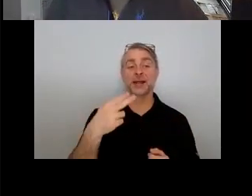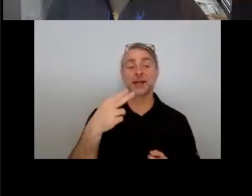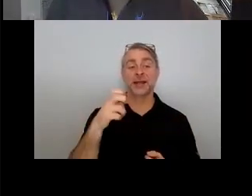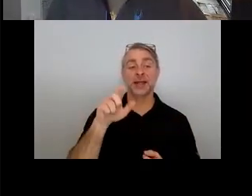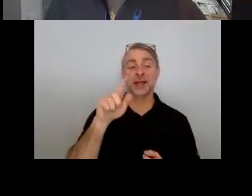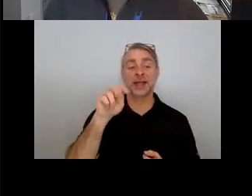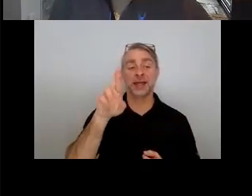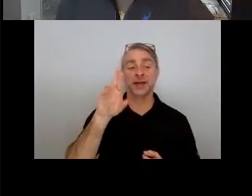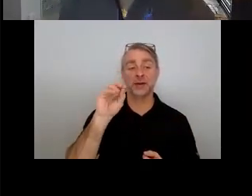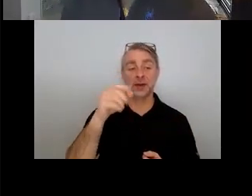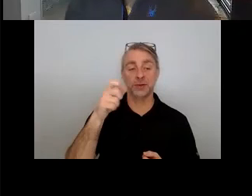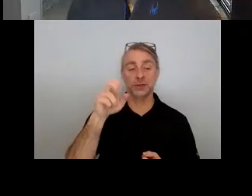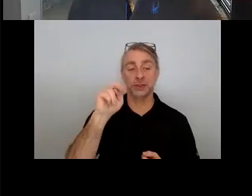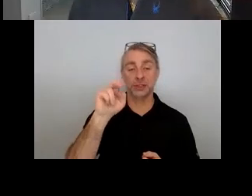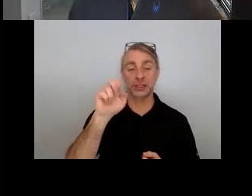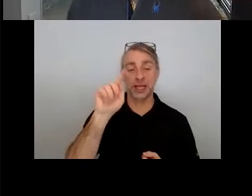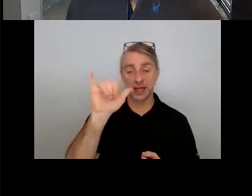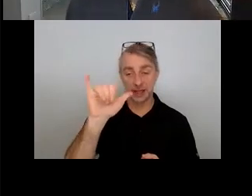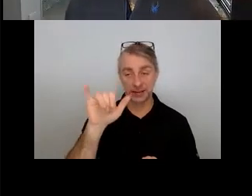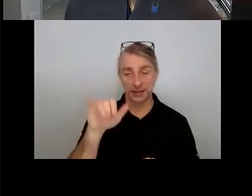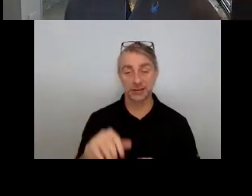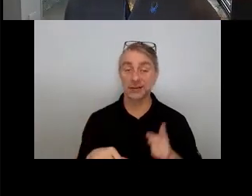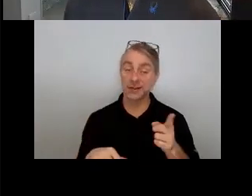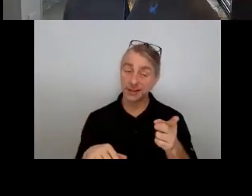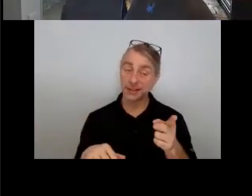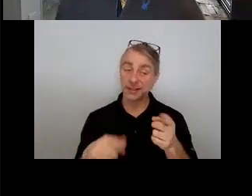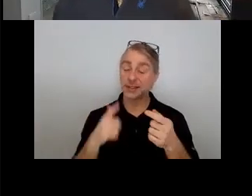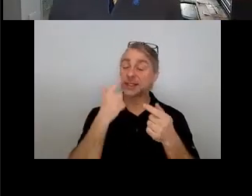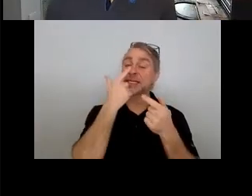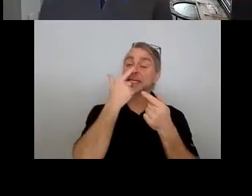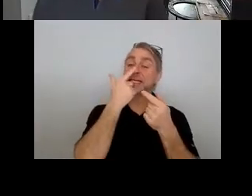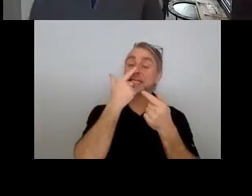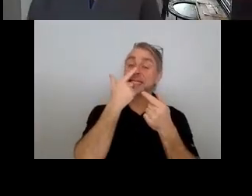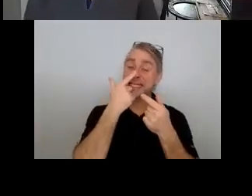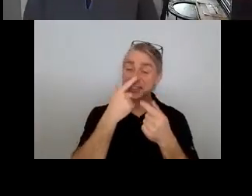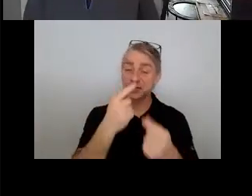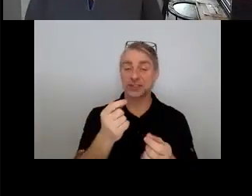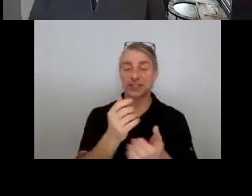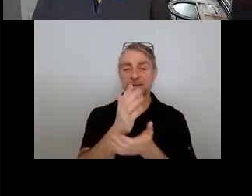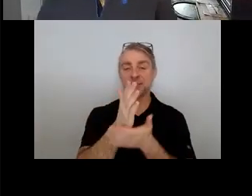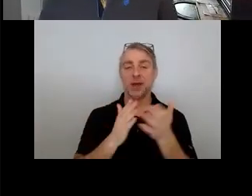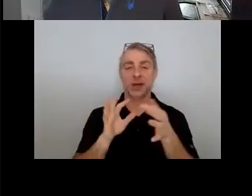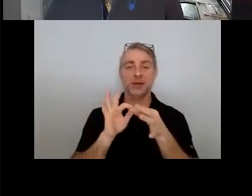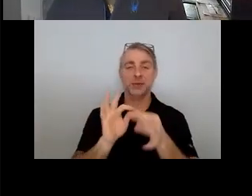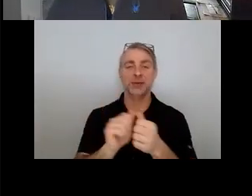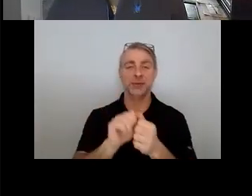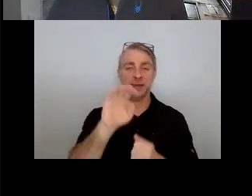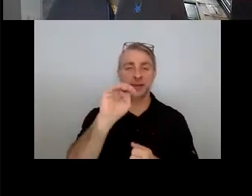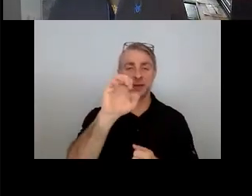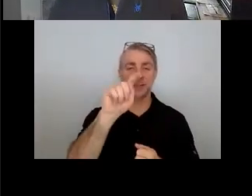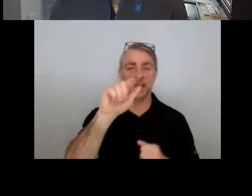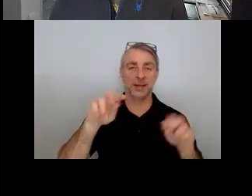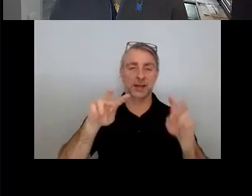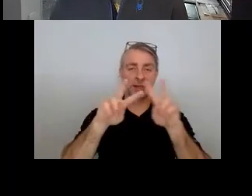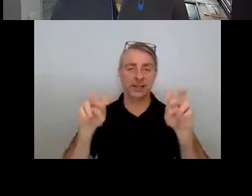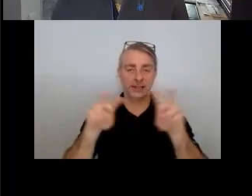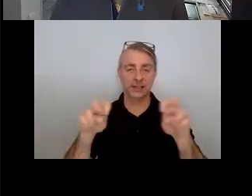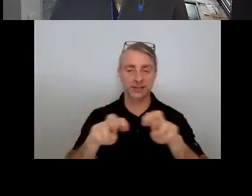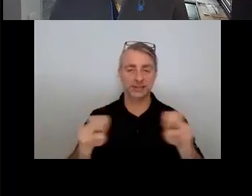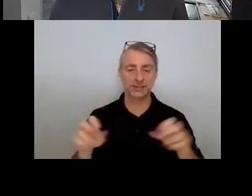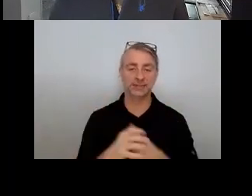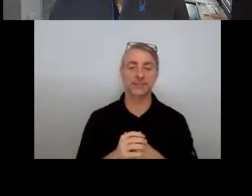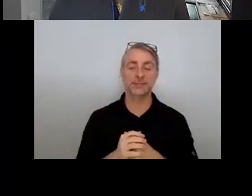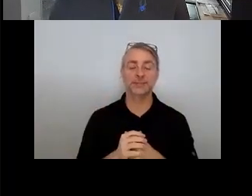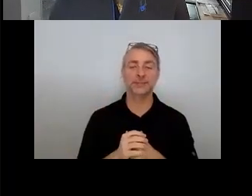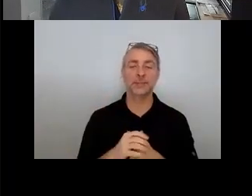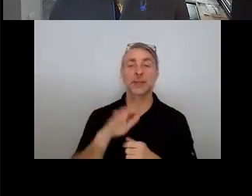heterogeneity, I think, is one of the most interesting and useful aspects of meta-analysis. So meta-analysis gives us an